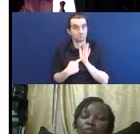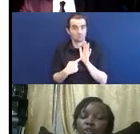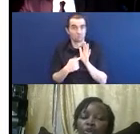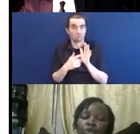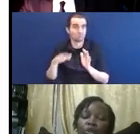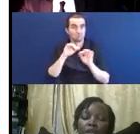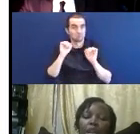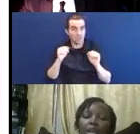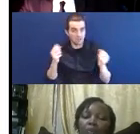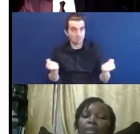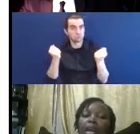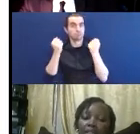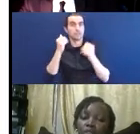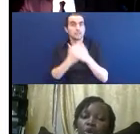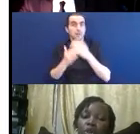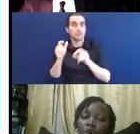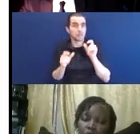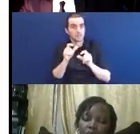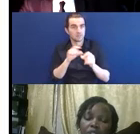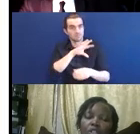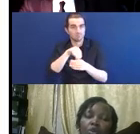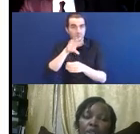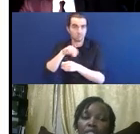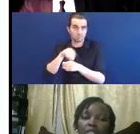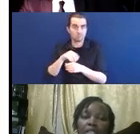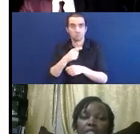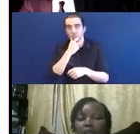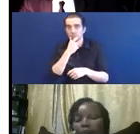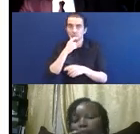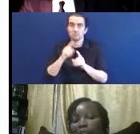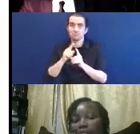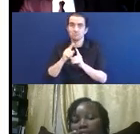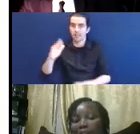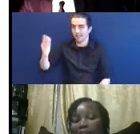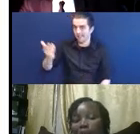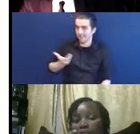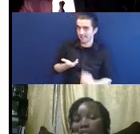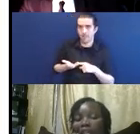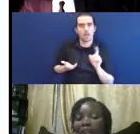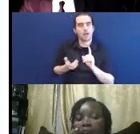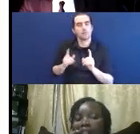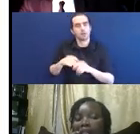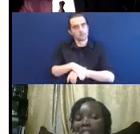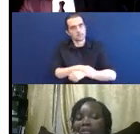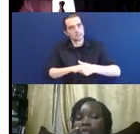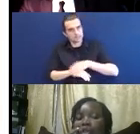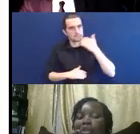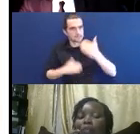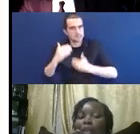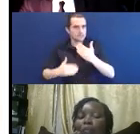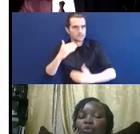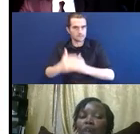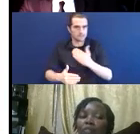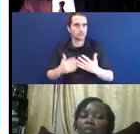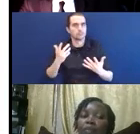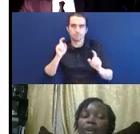for inclusion and be heard at all costs. So let's put that out in our governments so that we can be